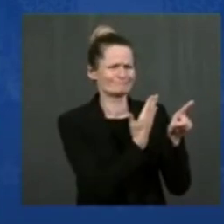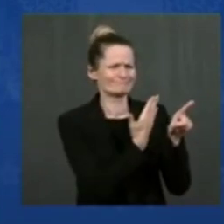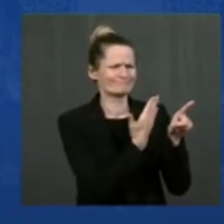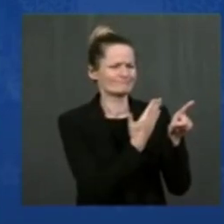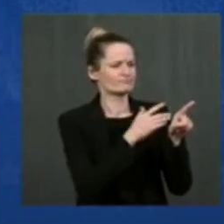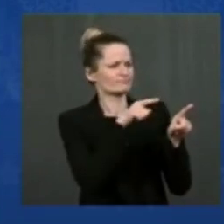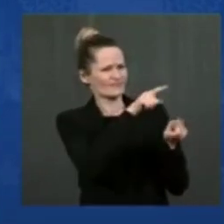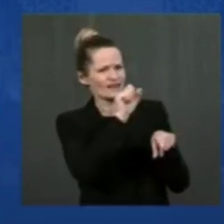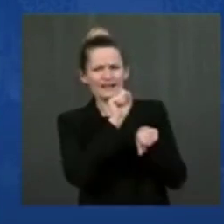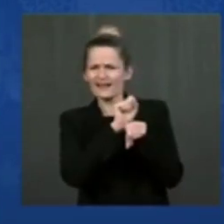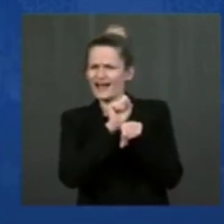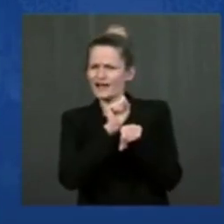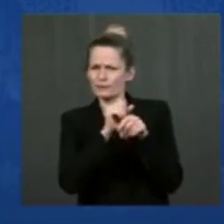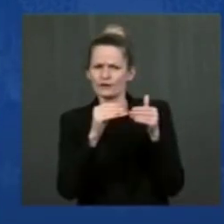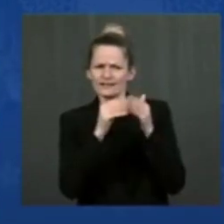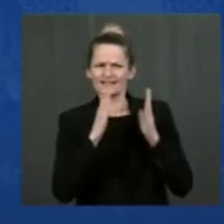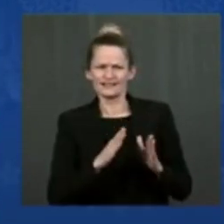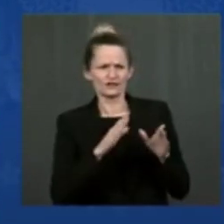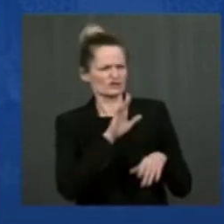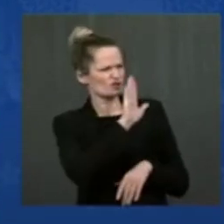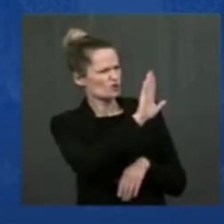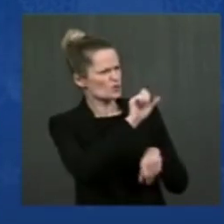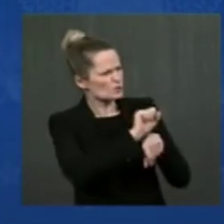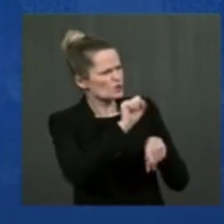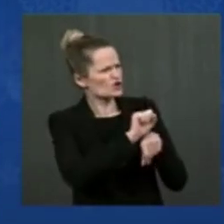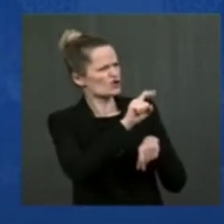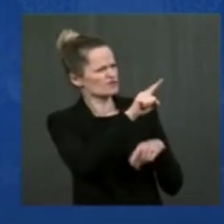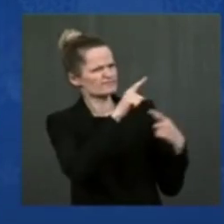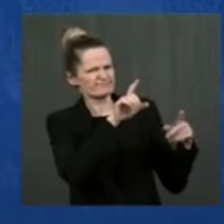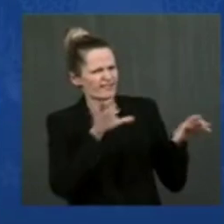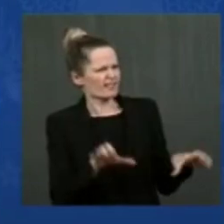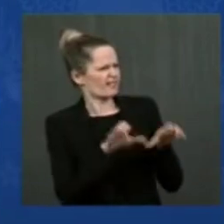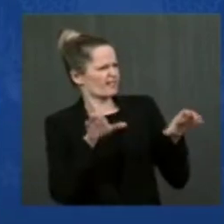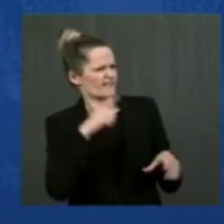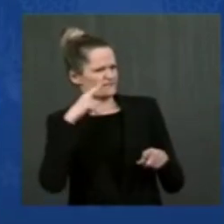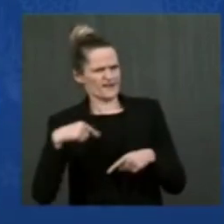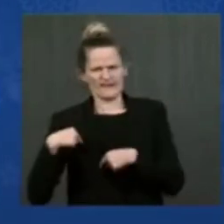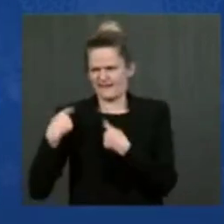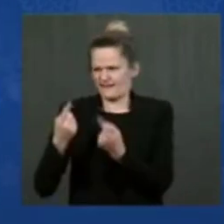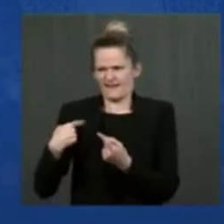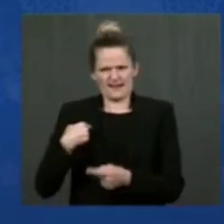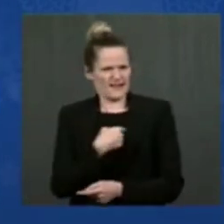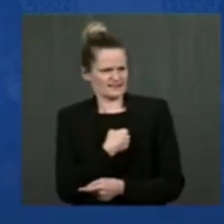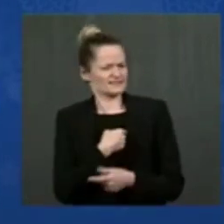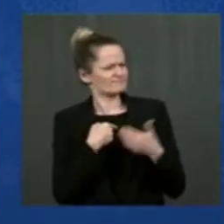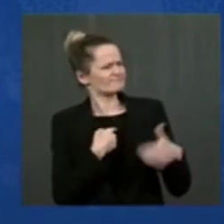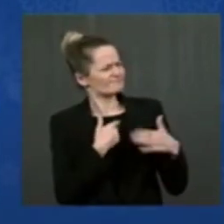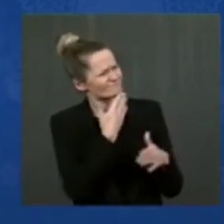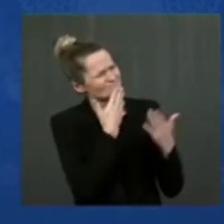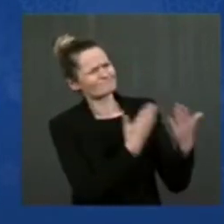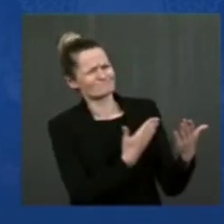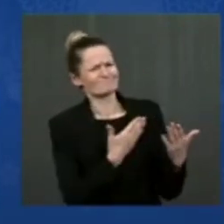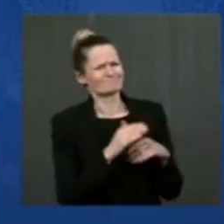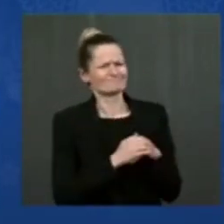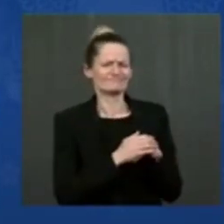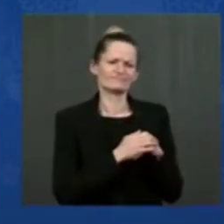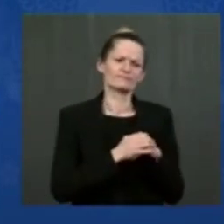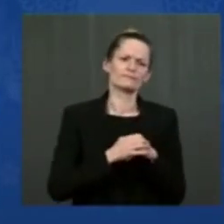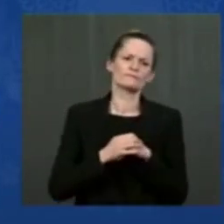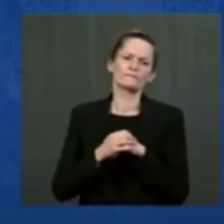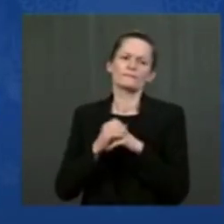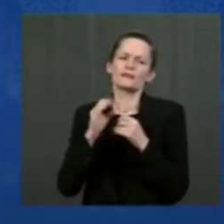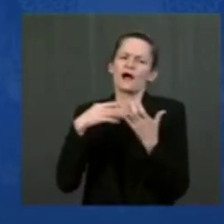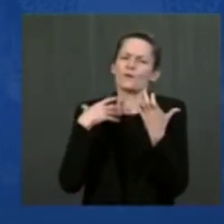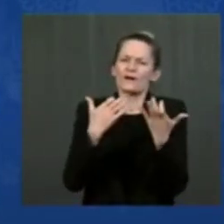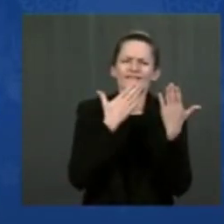for our country. I know many of you personally over the years, and I know that all of you worked hard. To the staff here at the White House, I want to thank you as